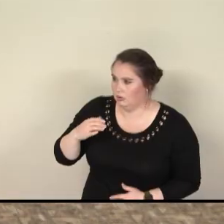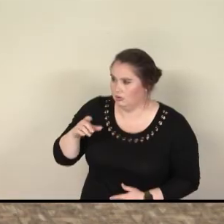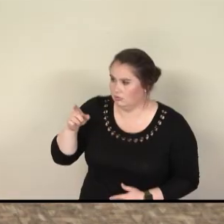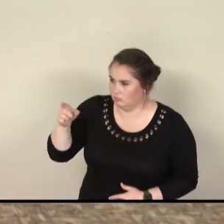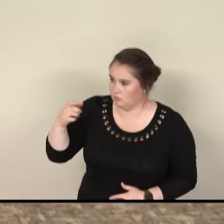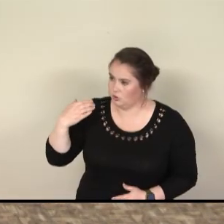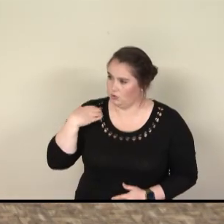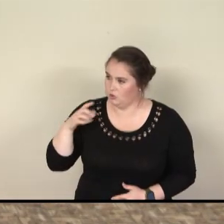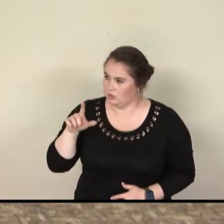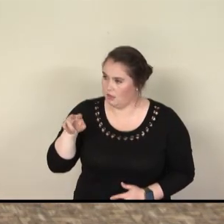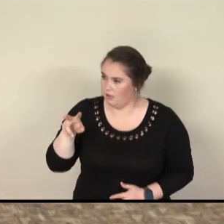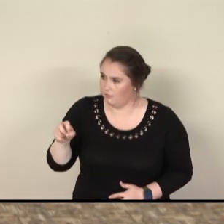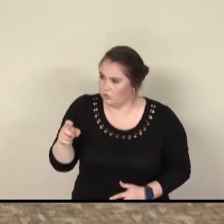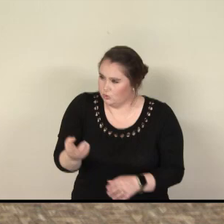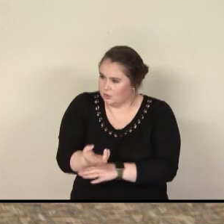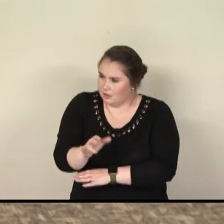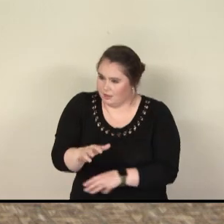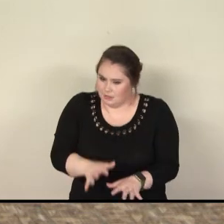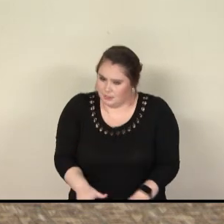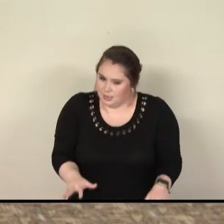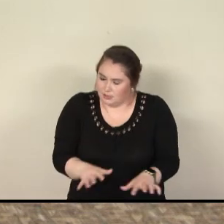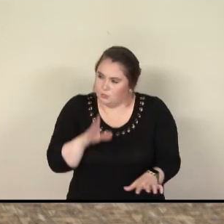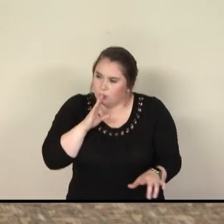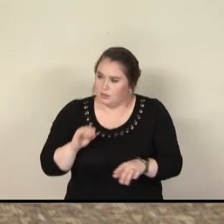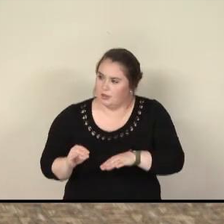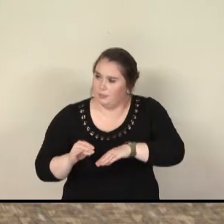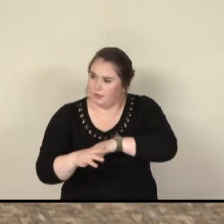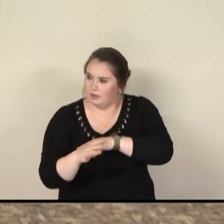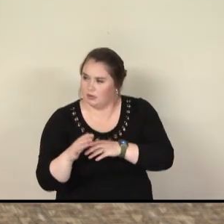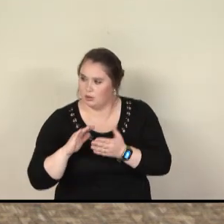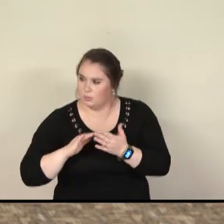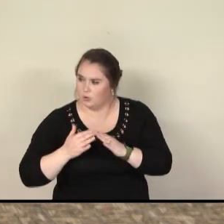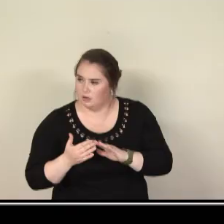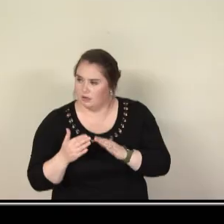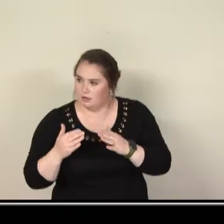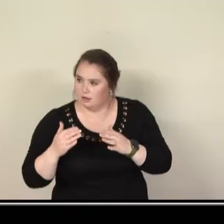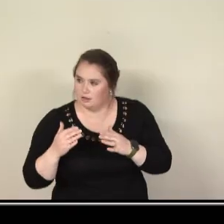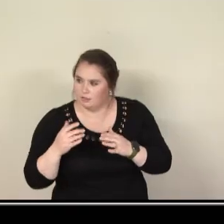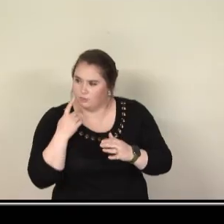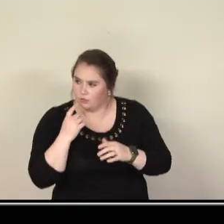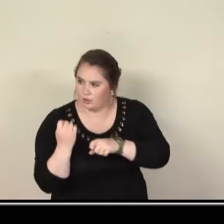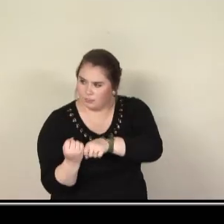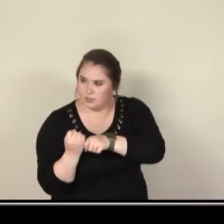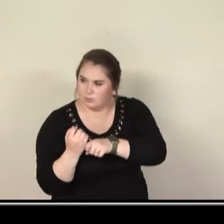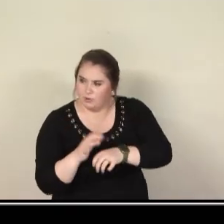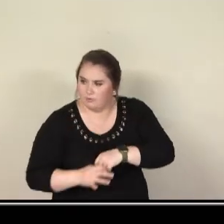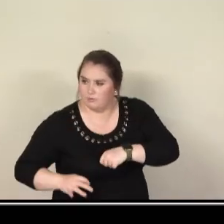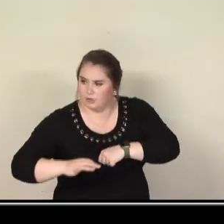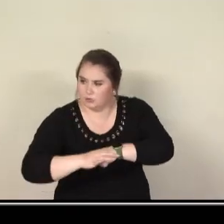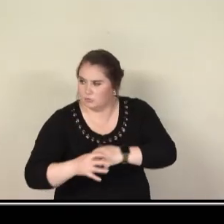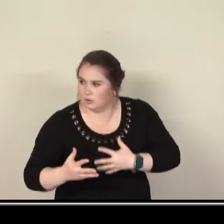On using this space, and what impact would that have on the Little League fields there?